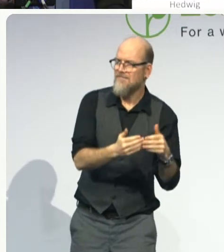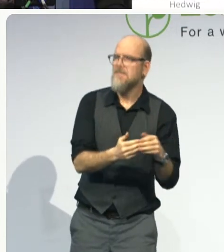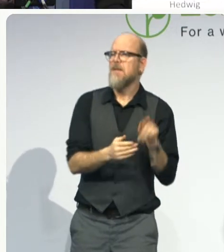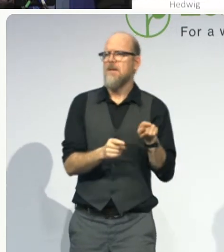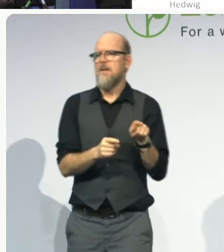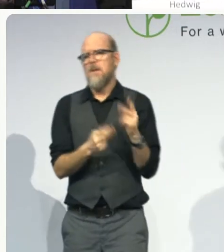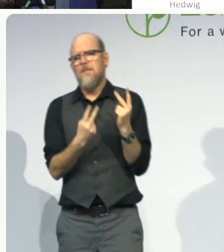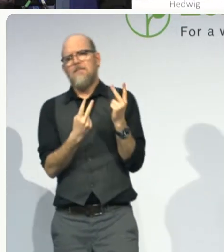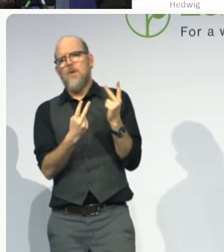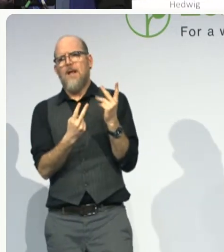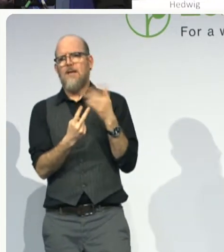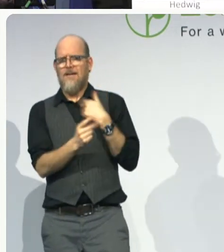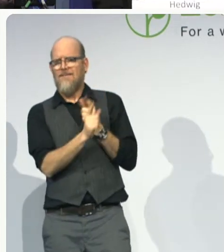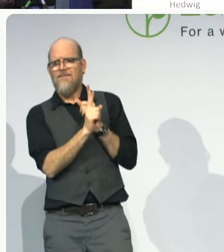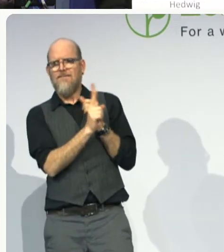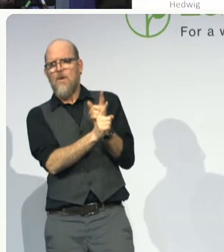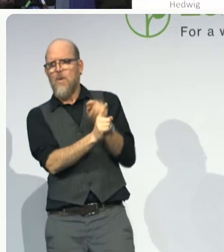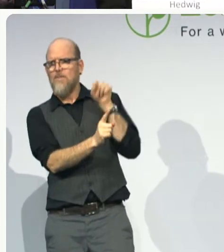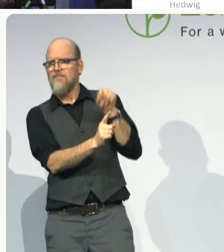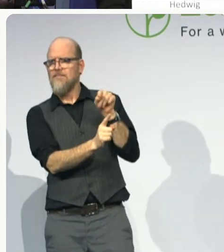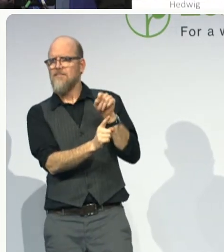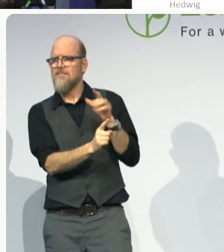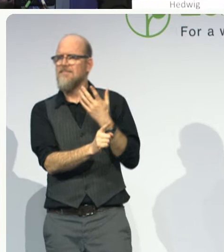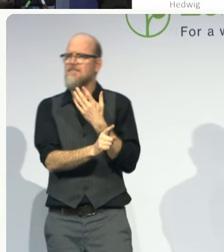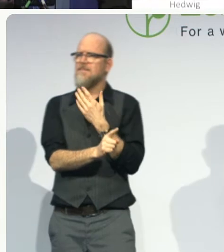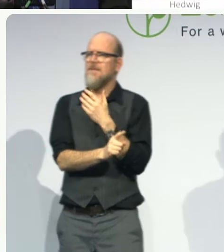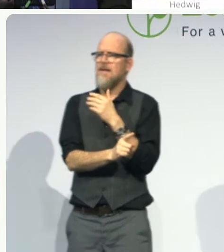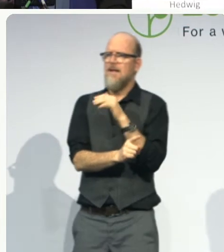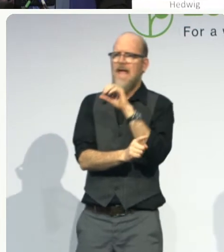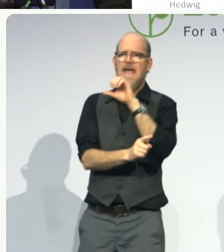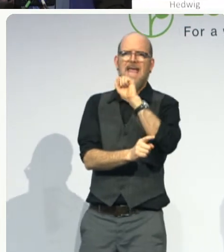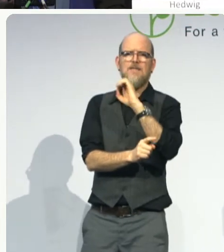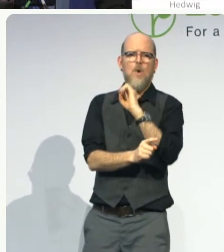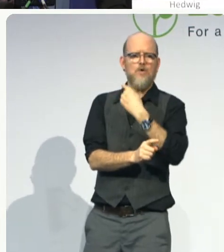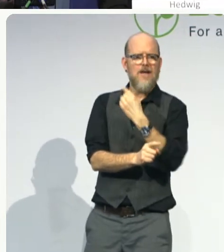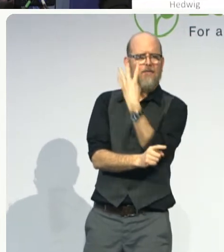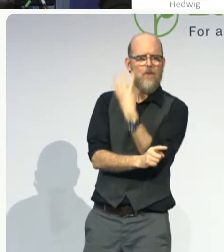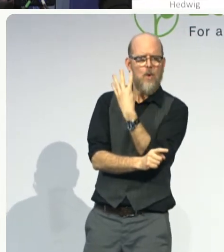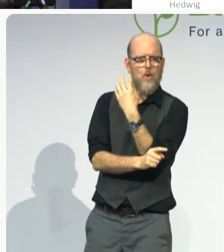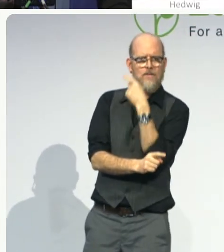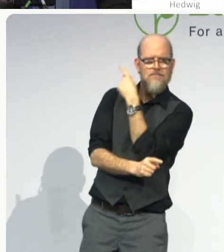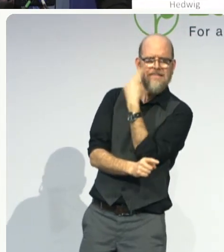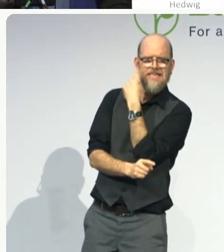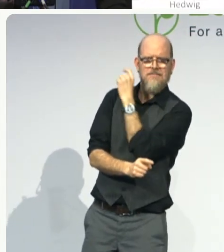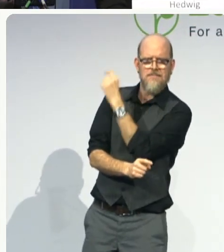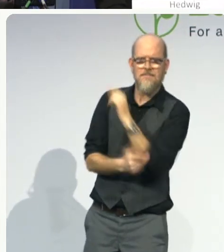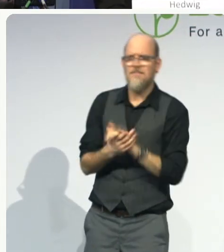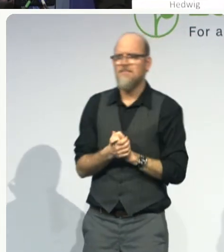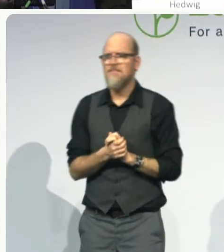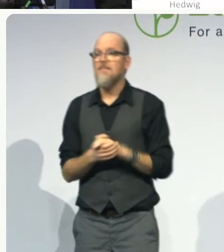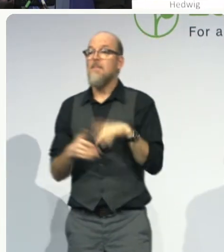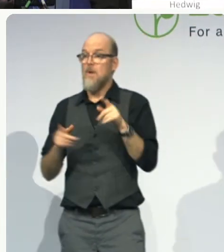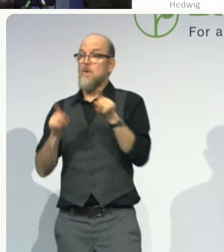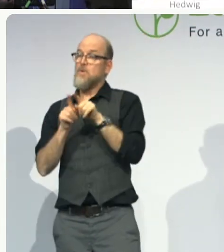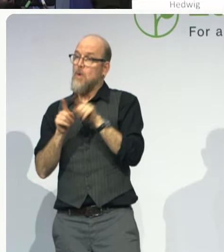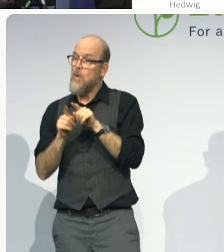understood as a human right for everyone, which means that accordingly inclusion is a cross-cutting topic also in our education